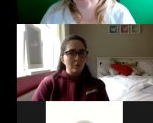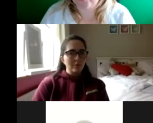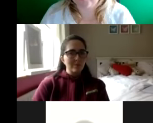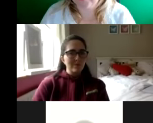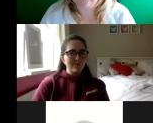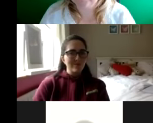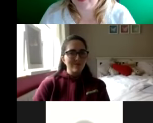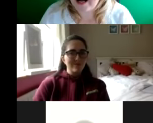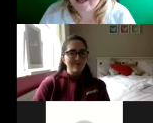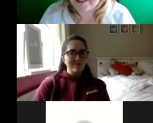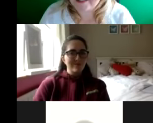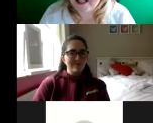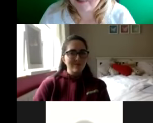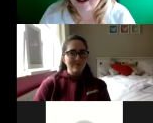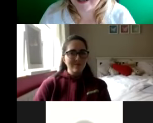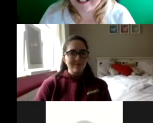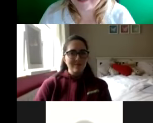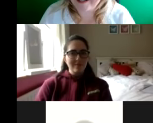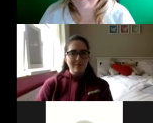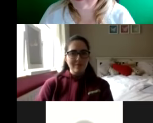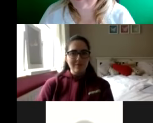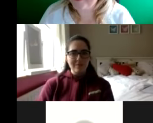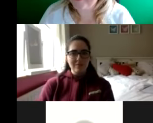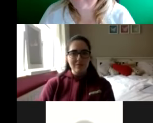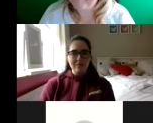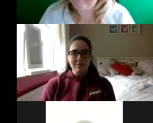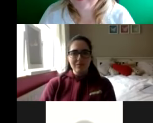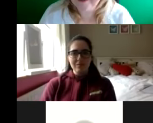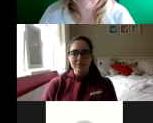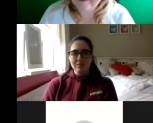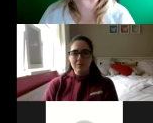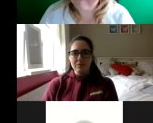quote unquote. So I, as the interpreter, had to tell the judge.